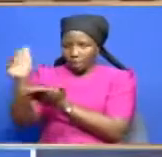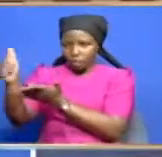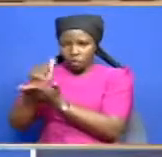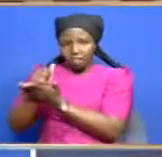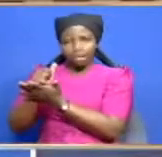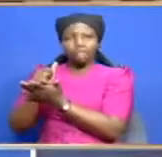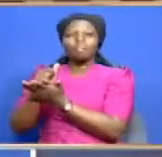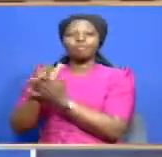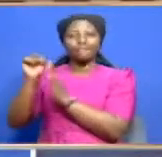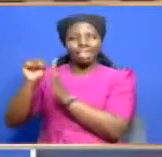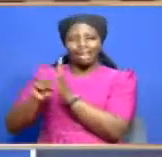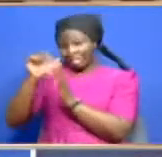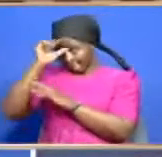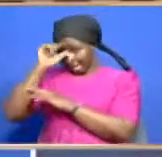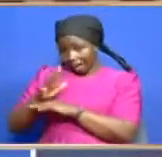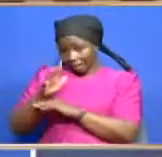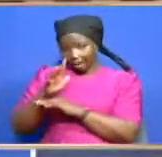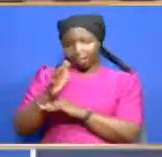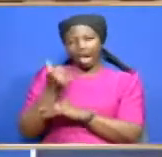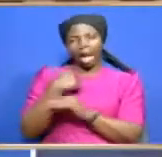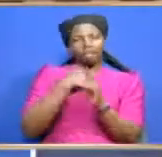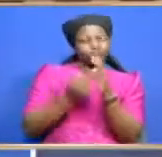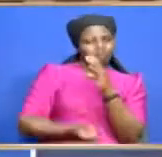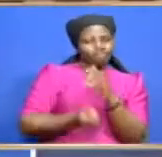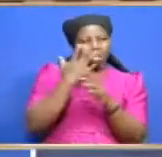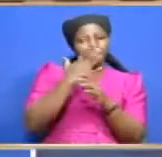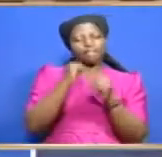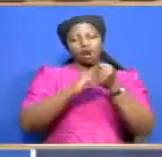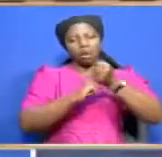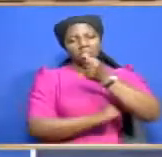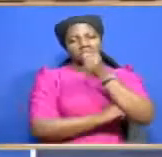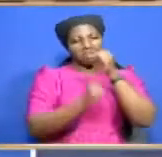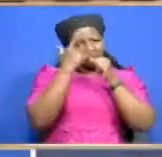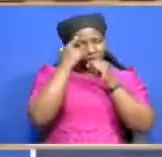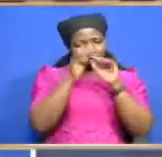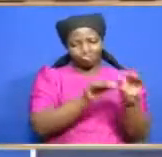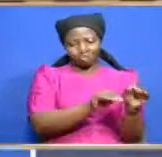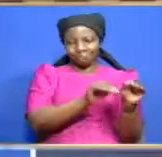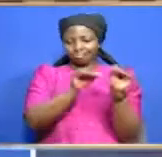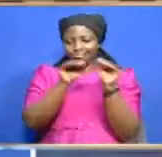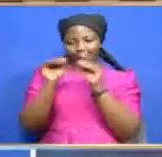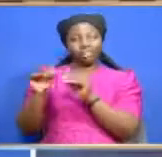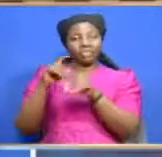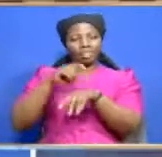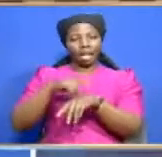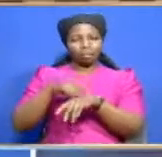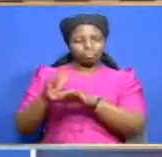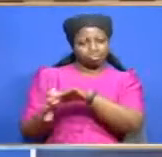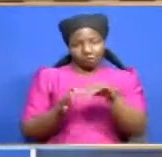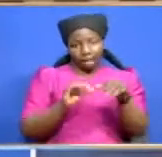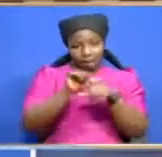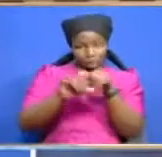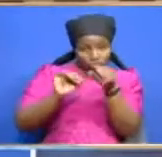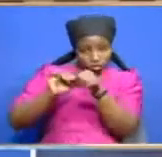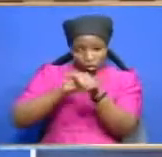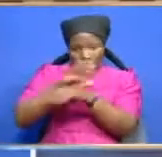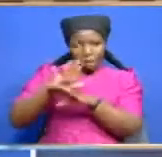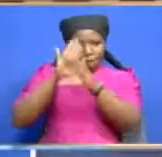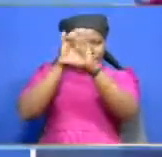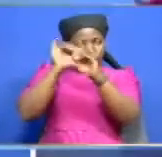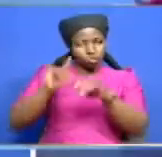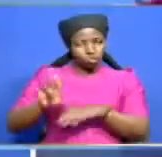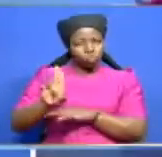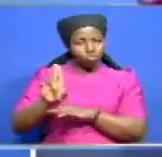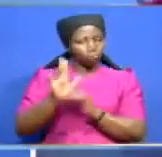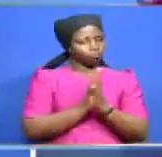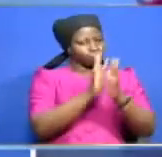governors, has set the foundation for the transition period. Kuhusu COVID-19, Rais Kenyatta alisifu juhudi za